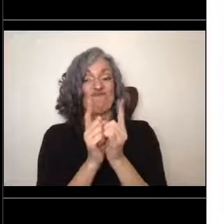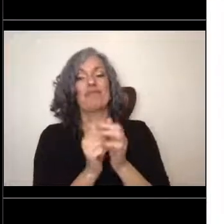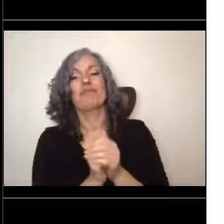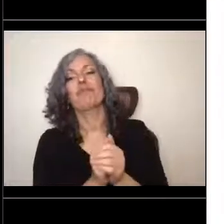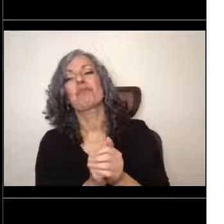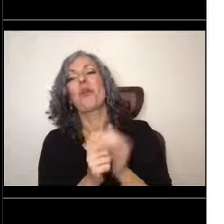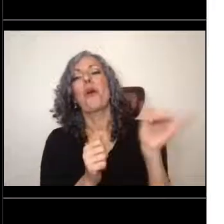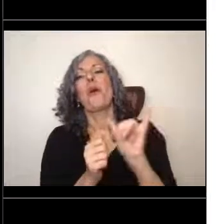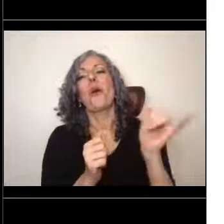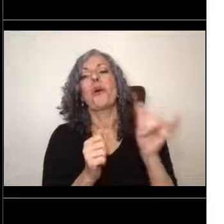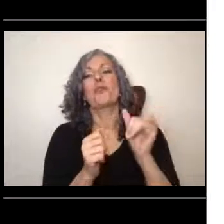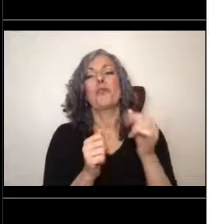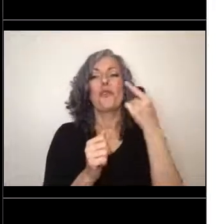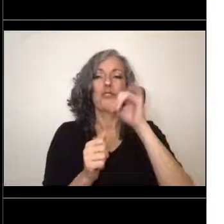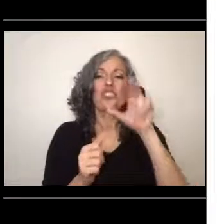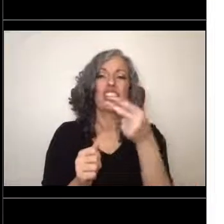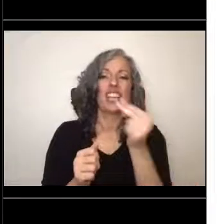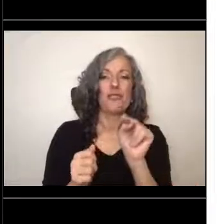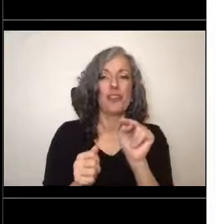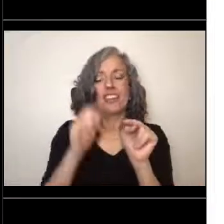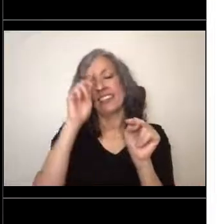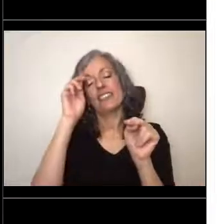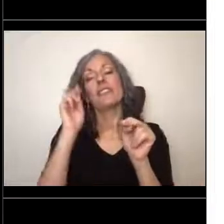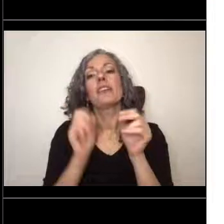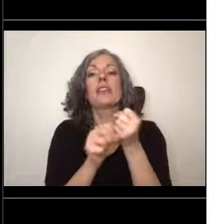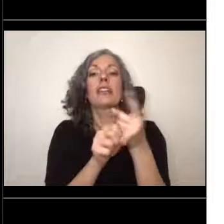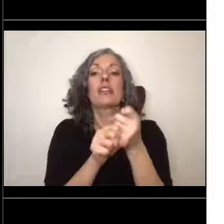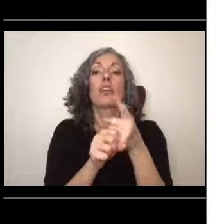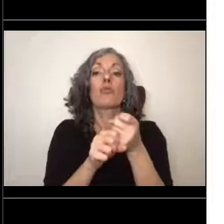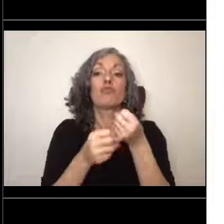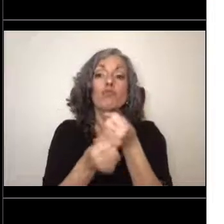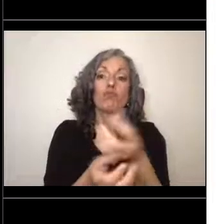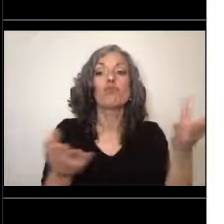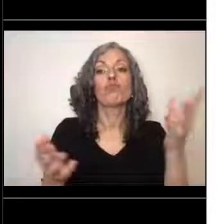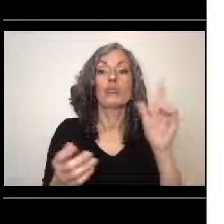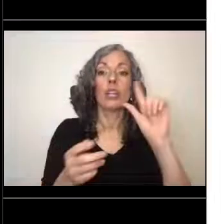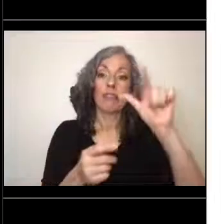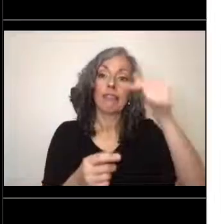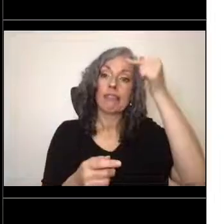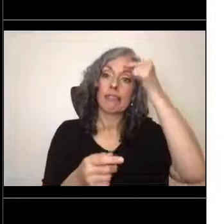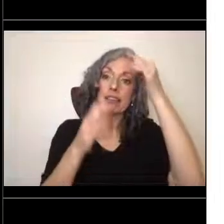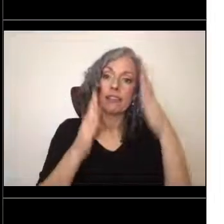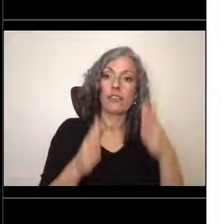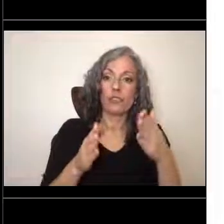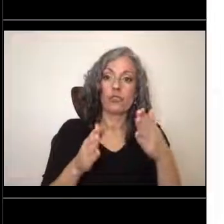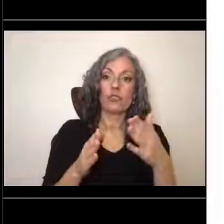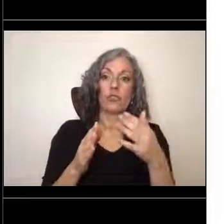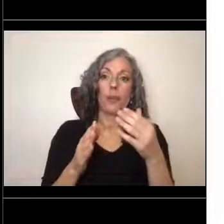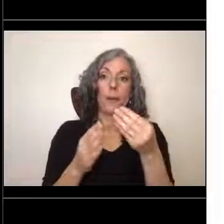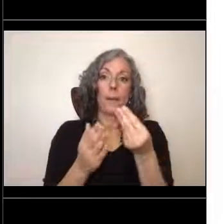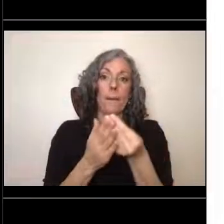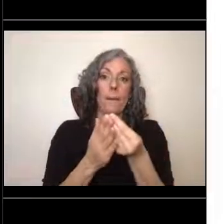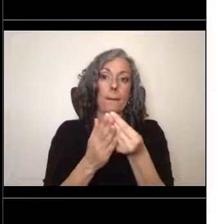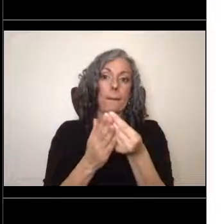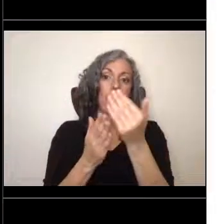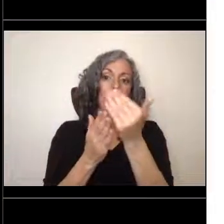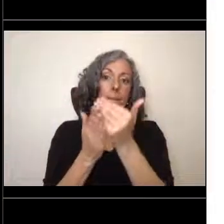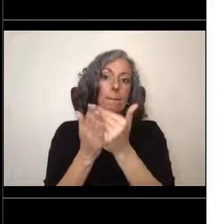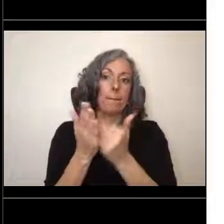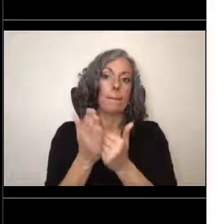the upcoming month of January, the annual release of the governor's proposed budget, and this time for the next fiscal year of